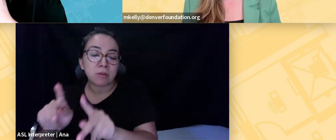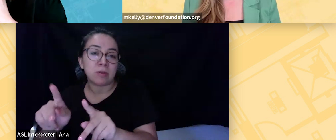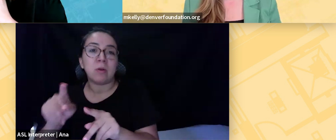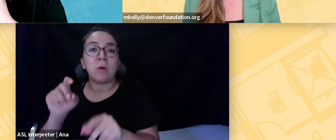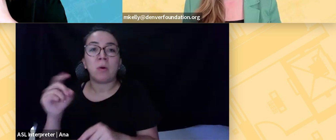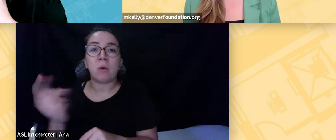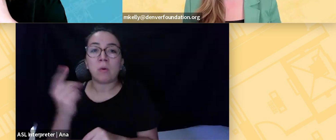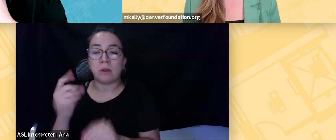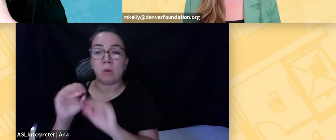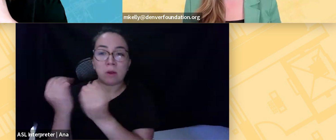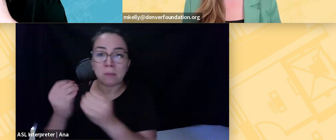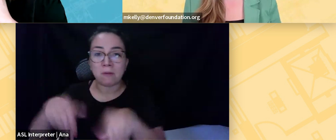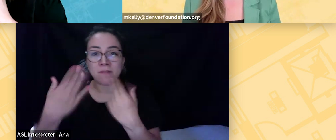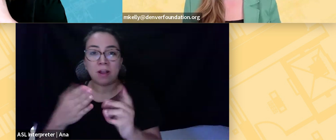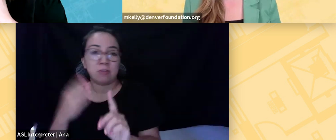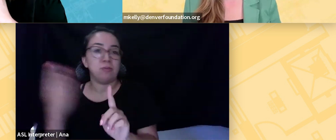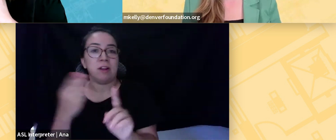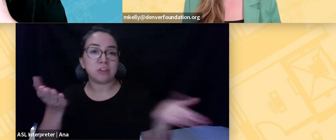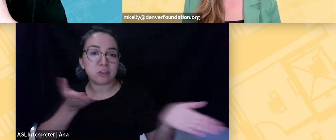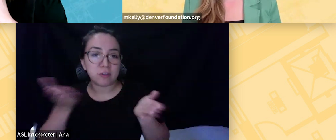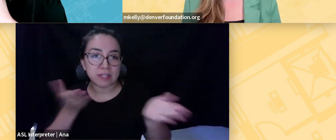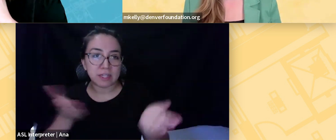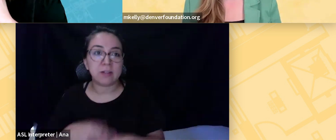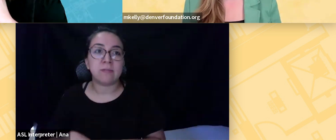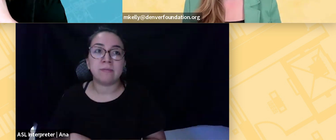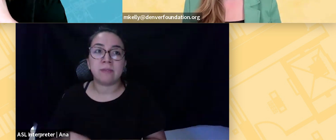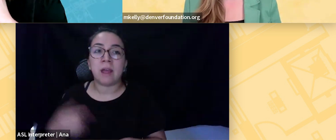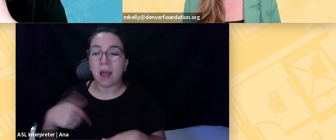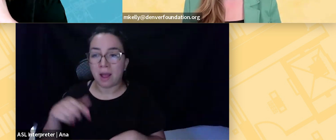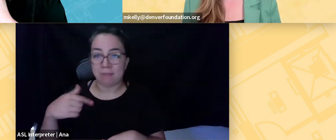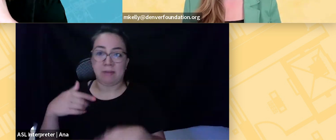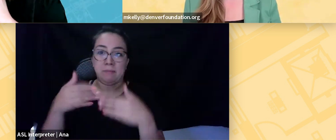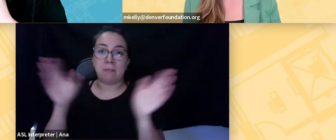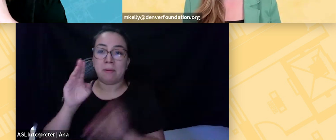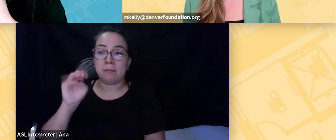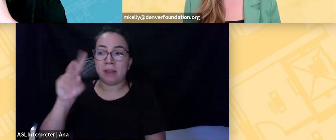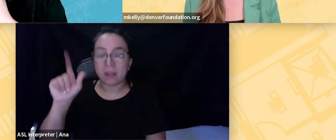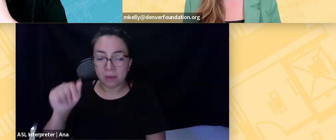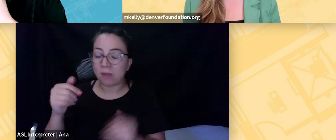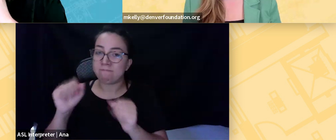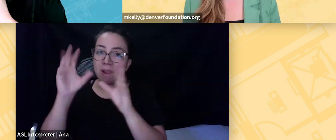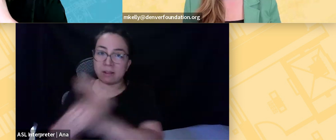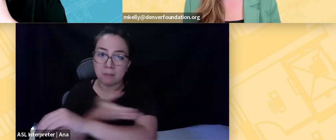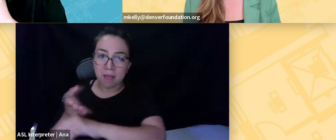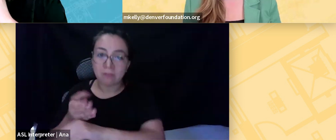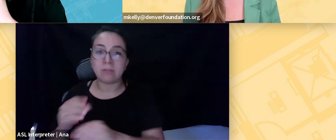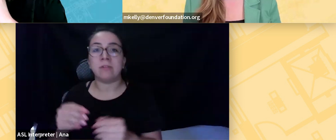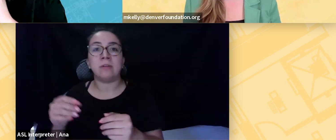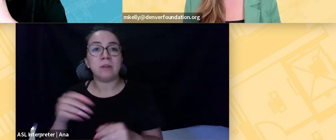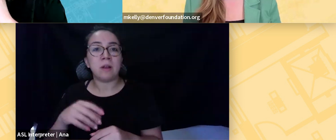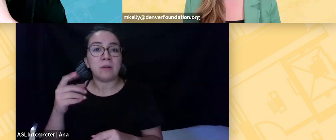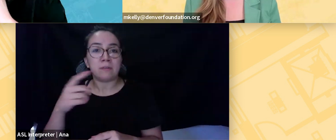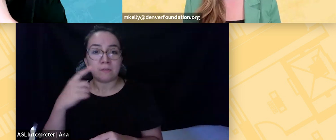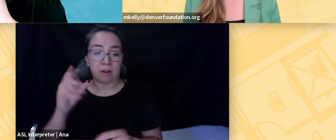only organizations providing direct services? I'm in public media and we have amazing platforms to reach Coloradans, but it's our partners